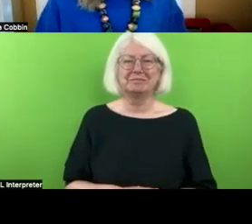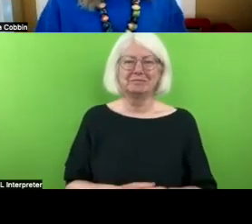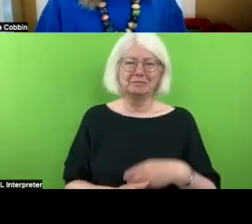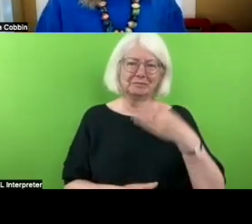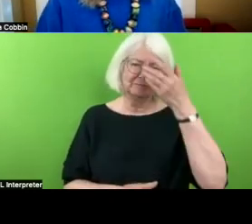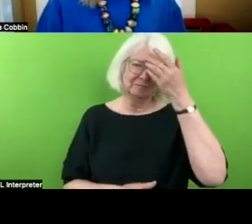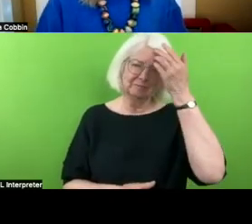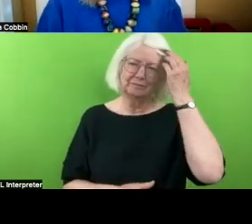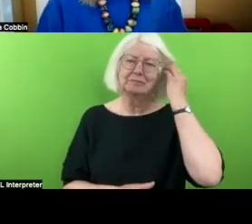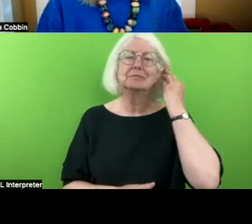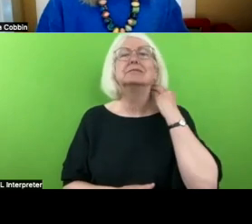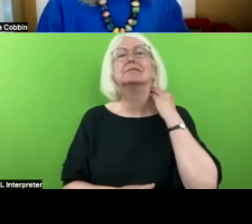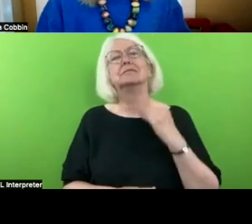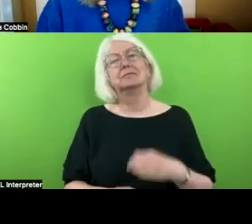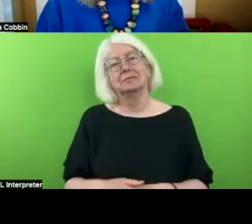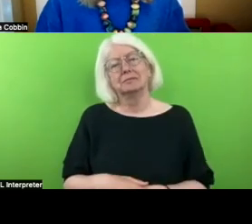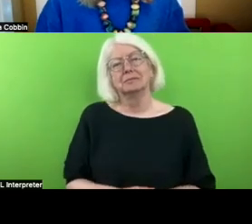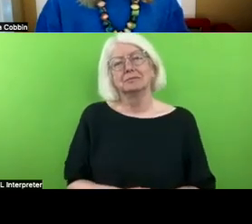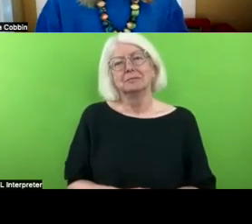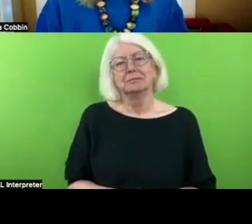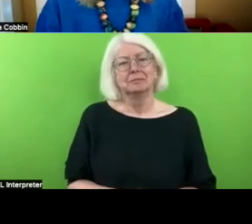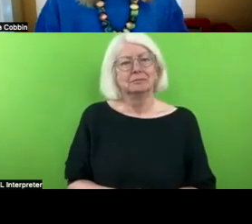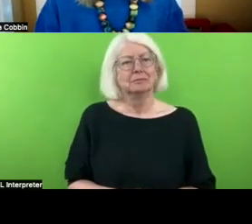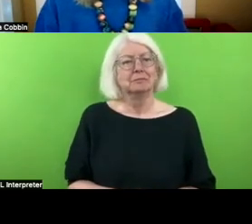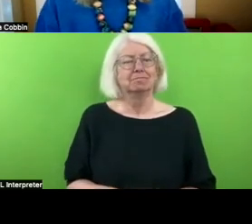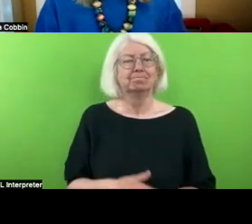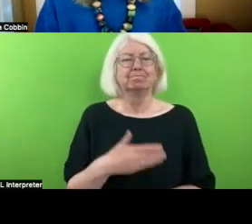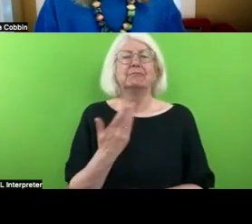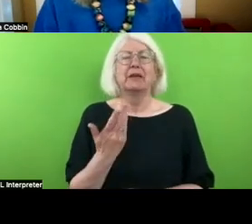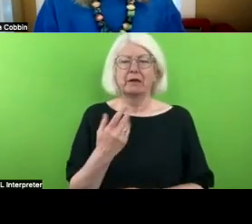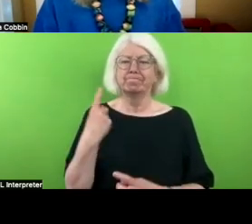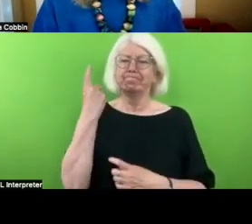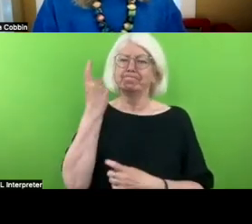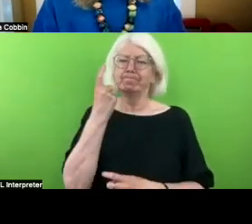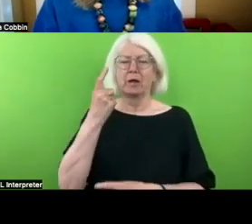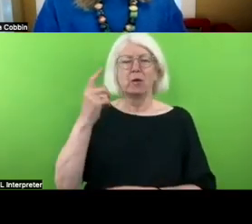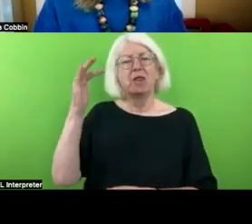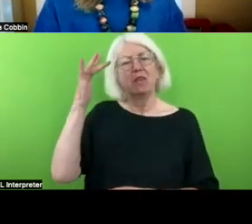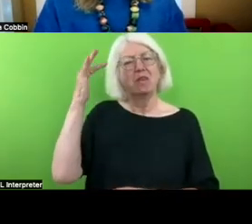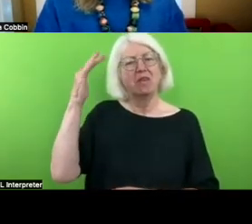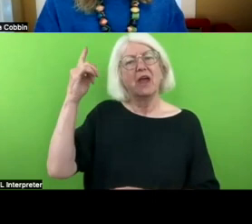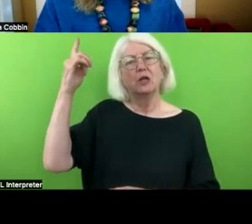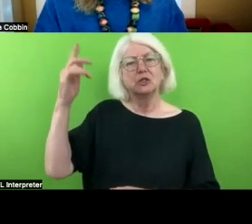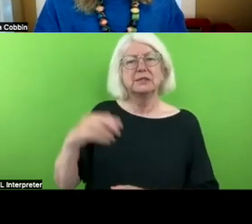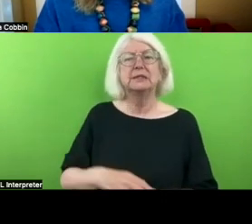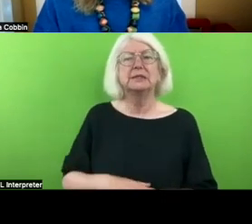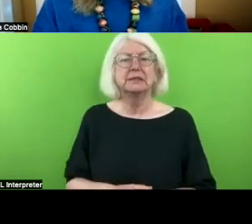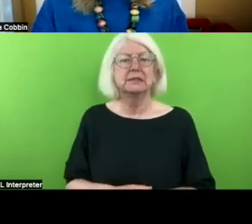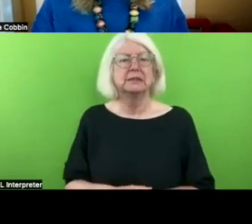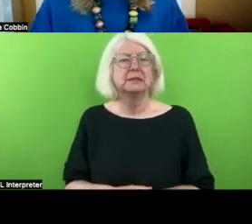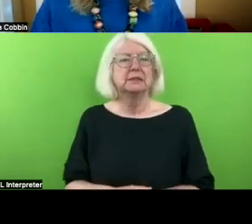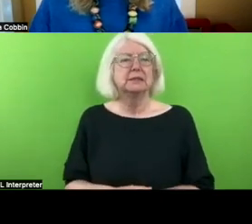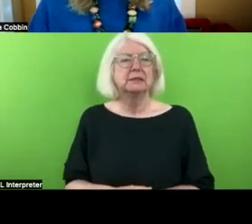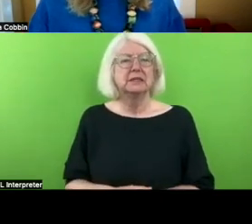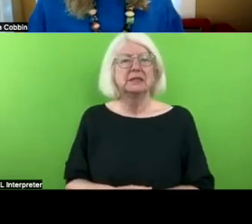to be understood. And then finally, just turning to theologies of power and its source and purpose. So I